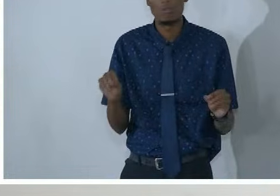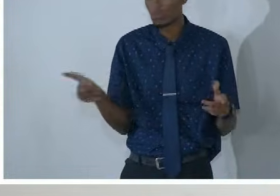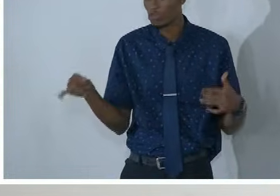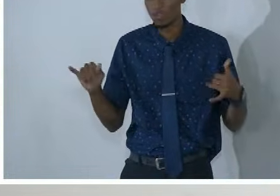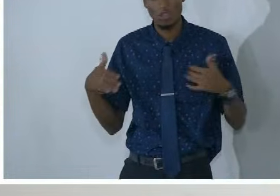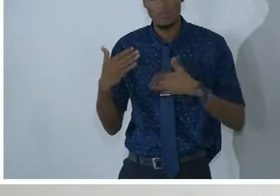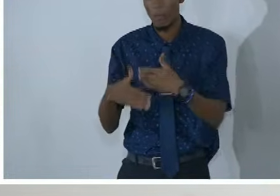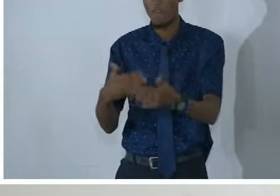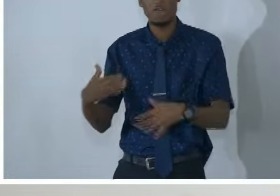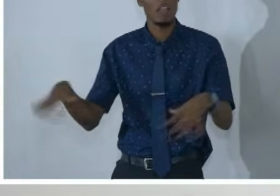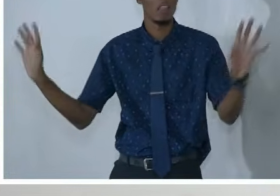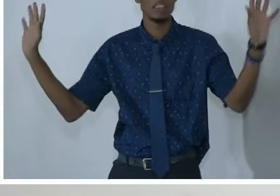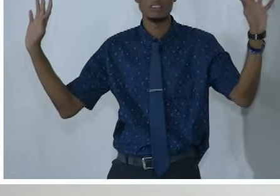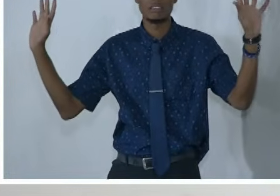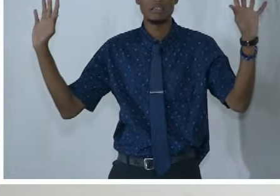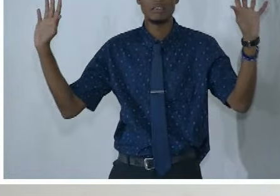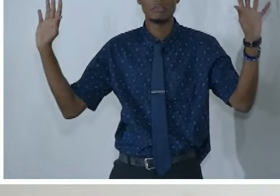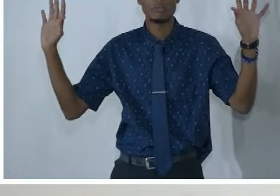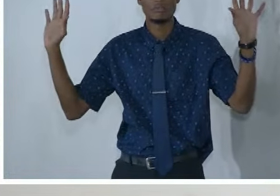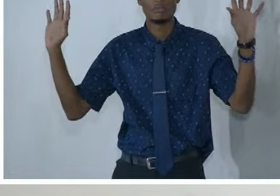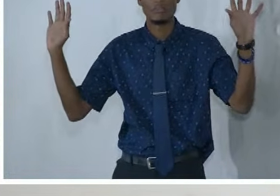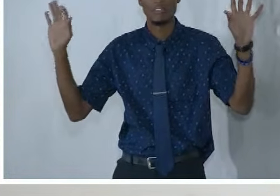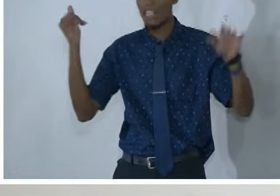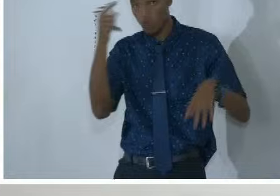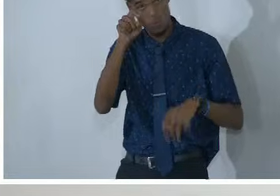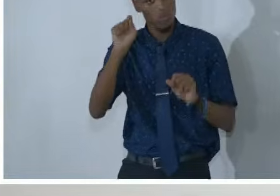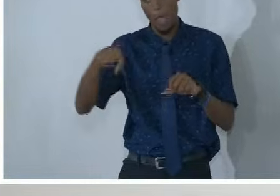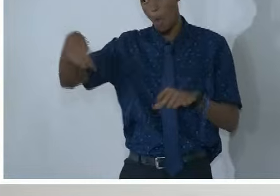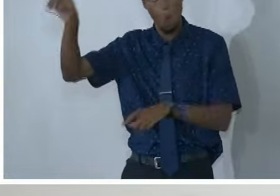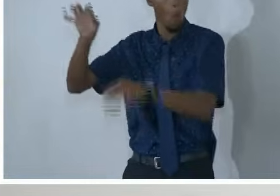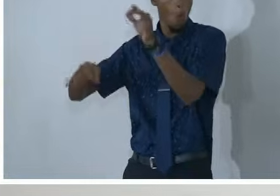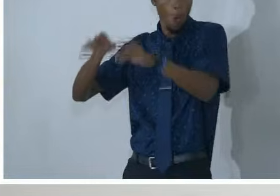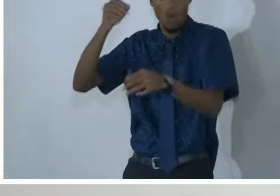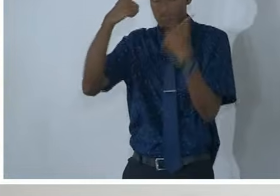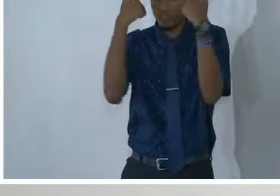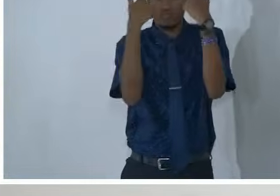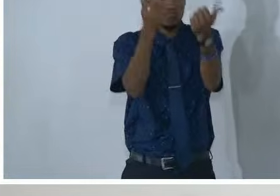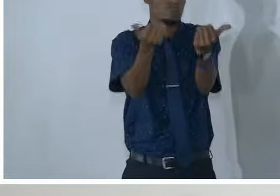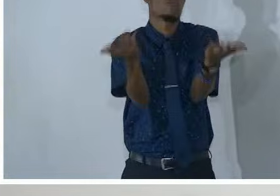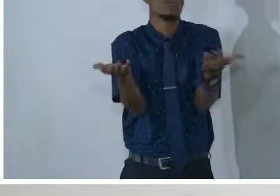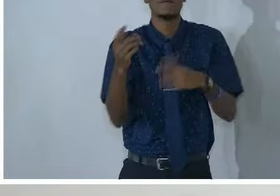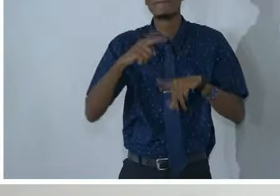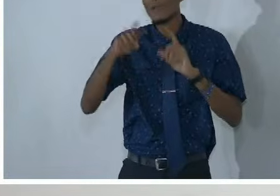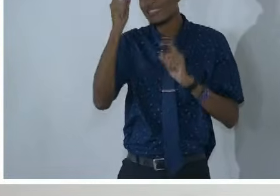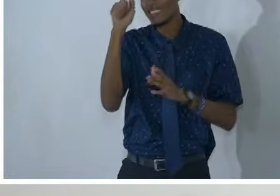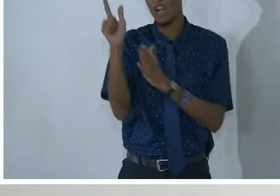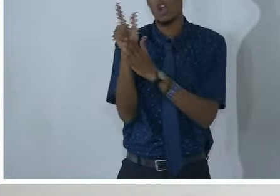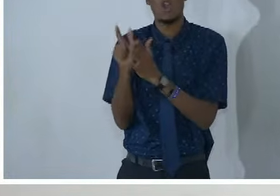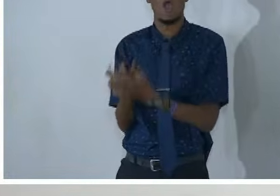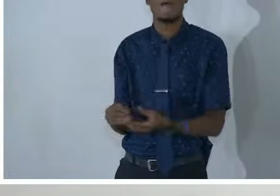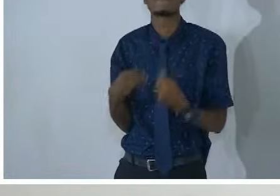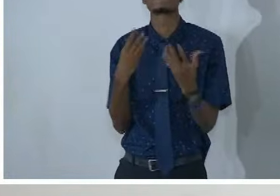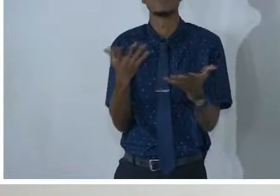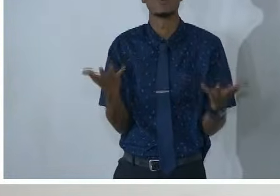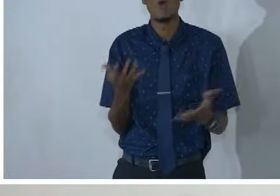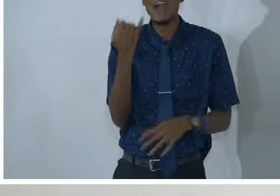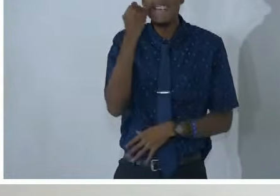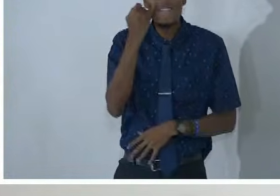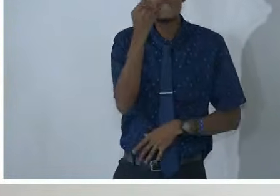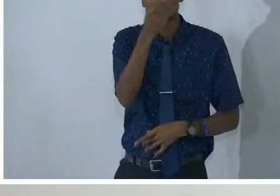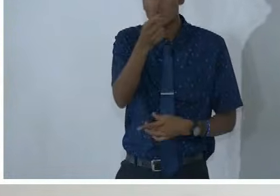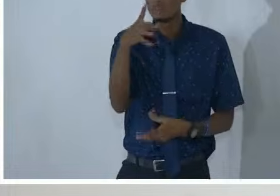That's the end of it. You can go to court after that. And what the law provides is that if